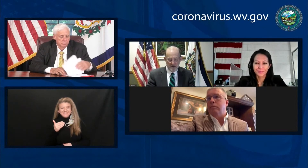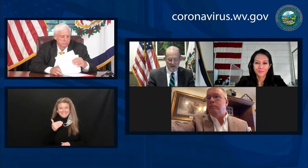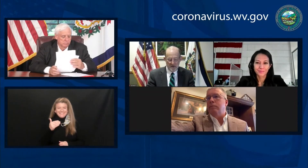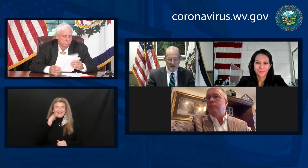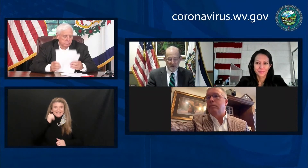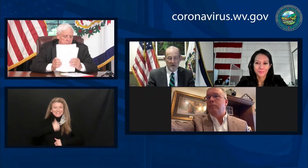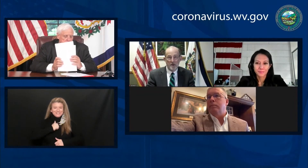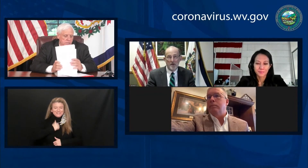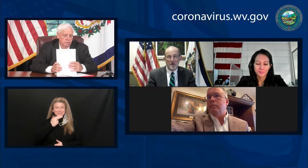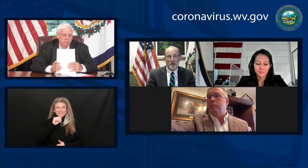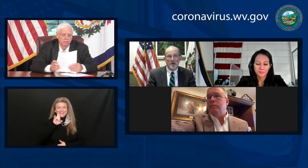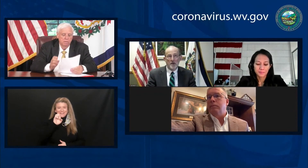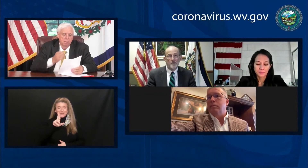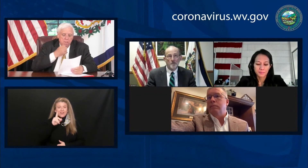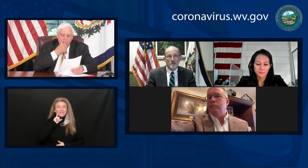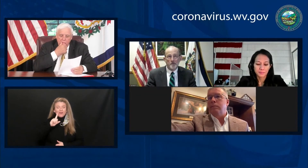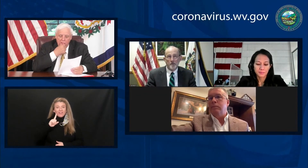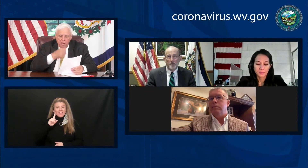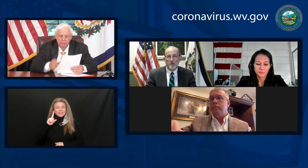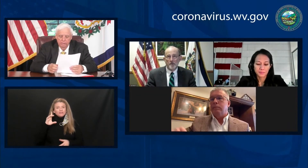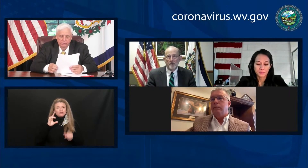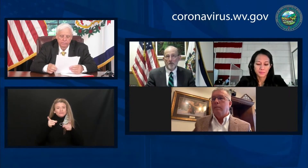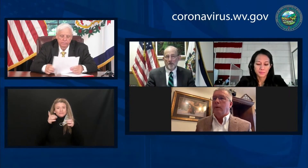director of our Joint Interagency Task Force.